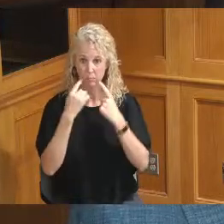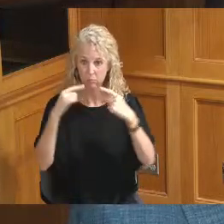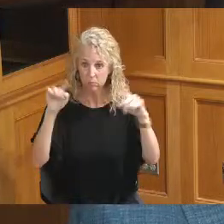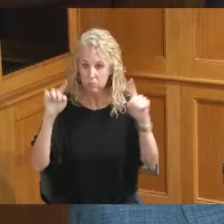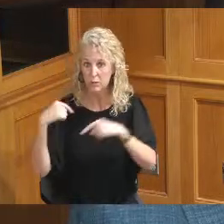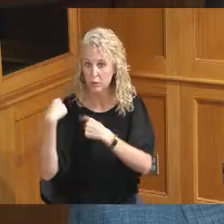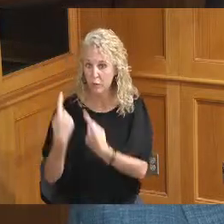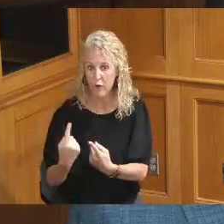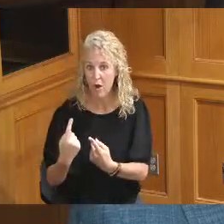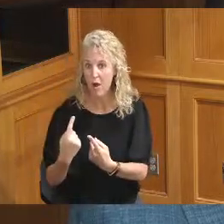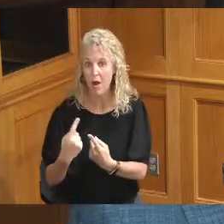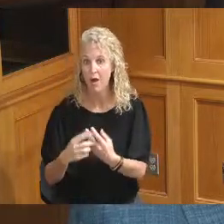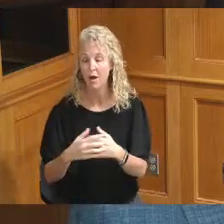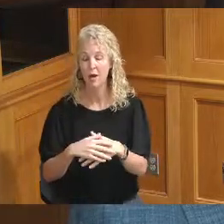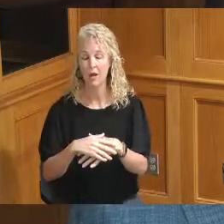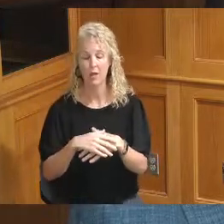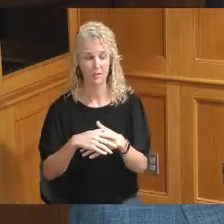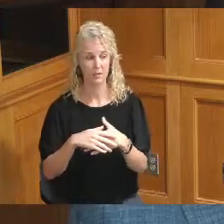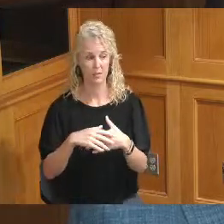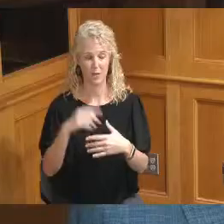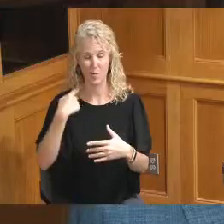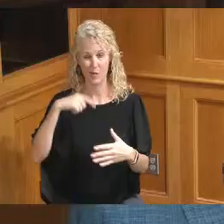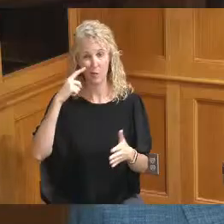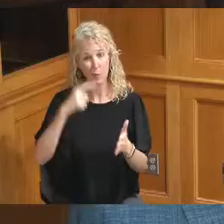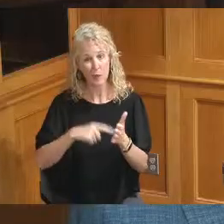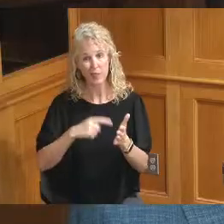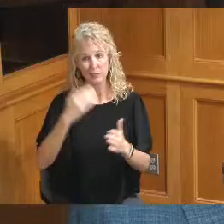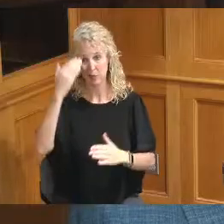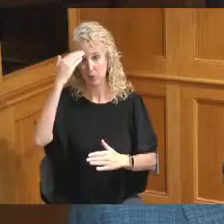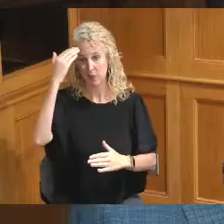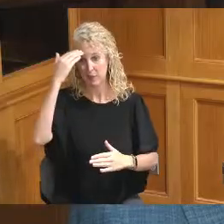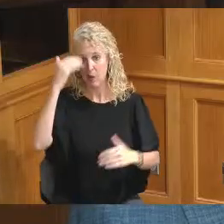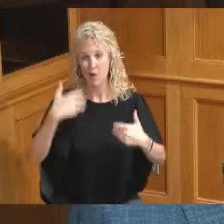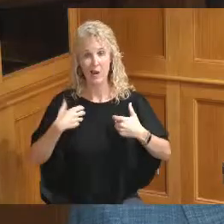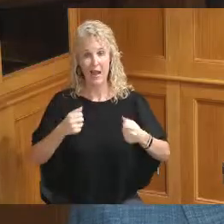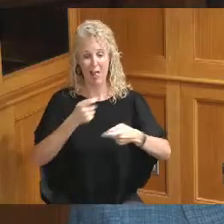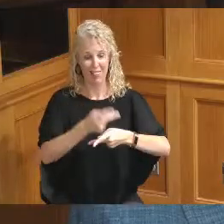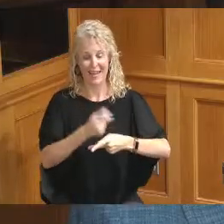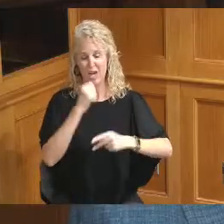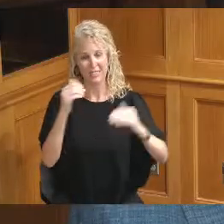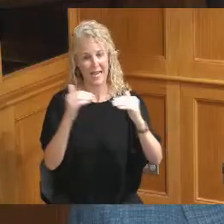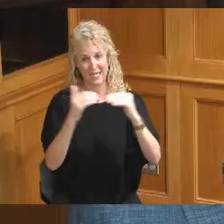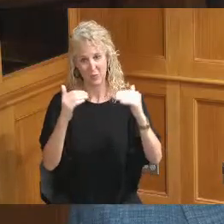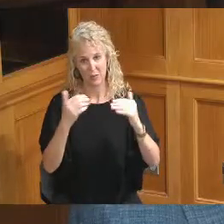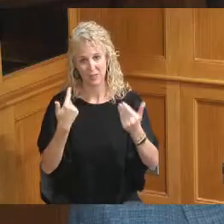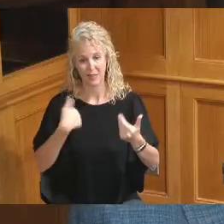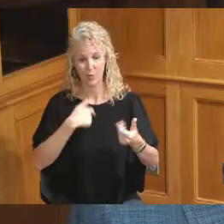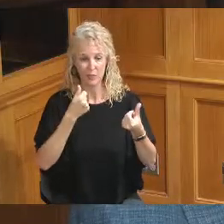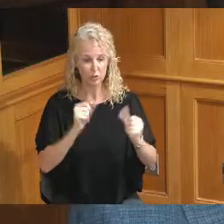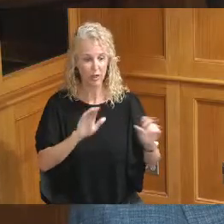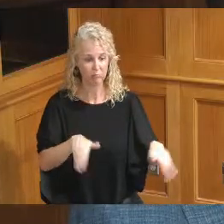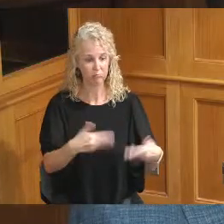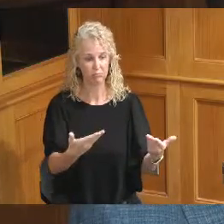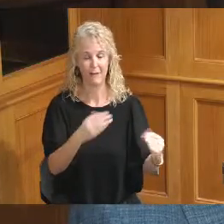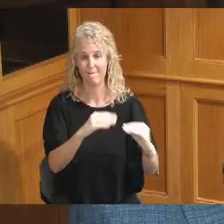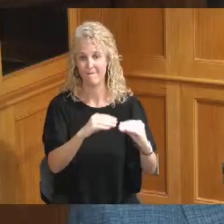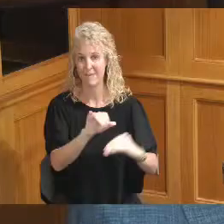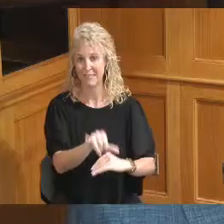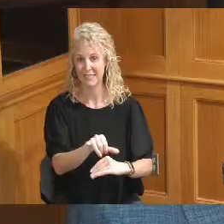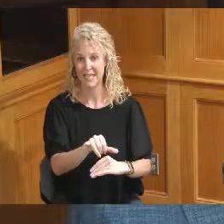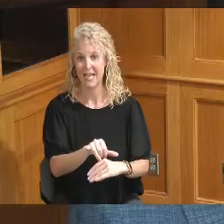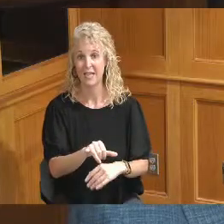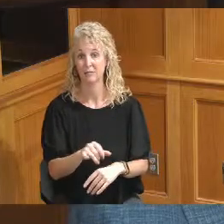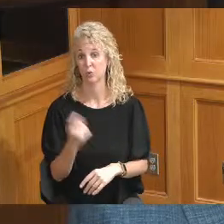to bridge that gap on health inequities throughout the county. So that was just great. That was at the Hard